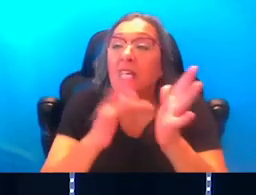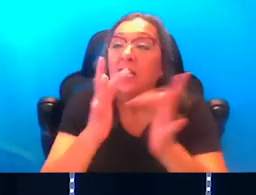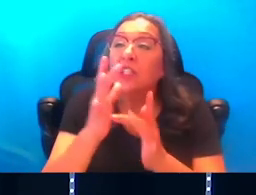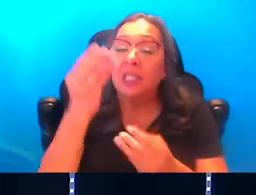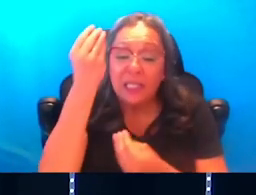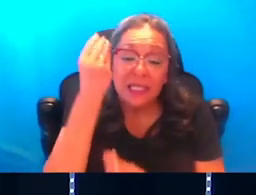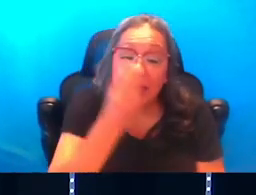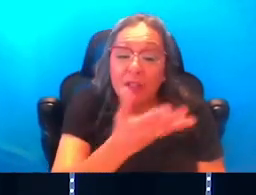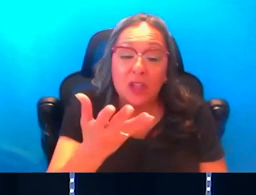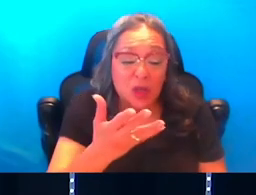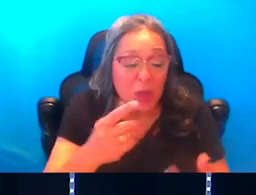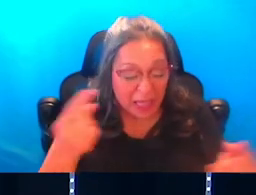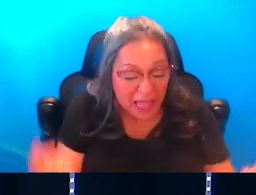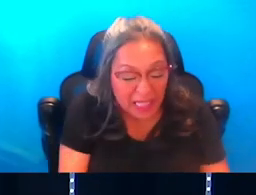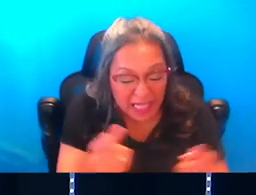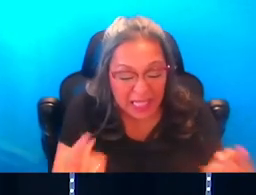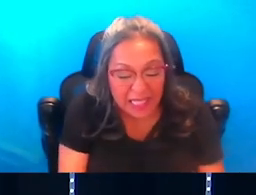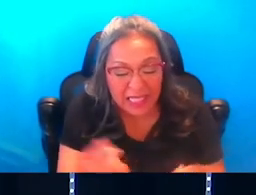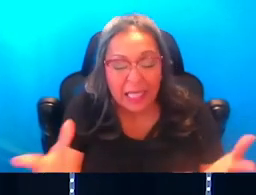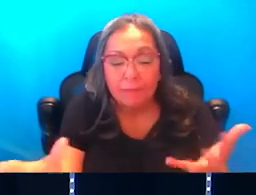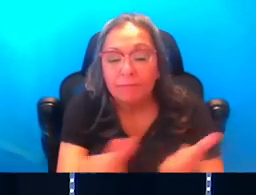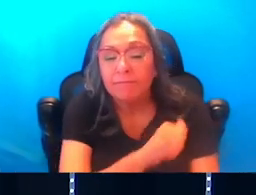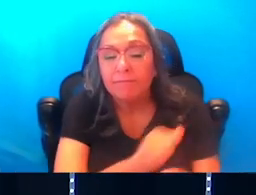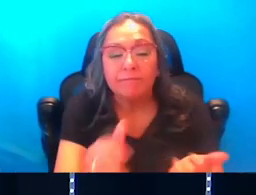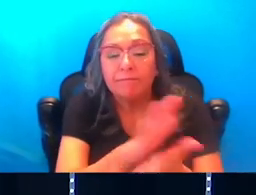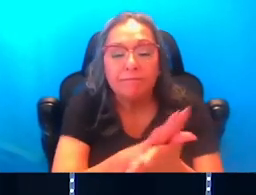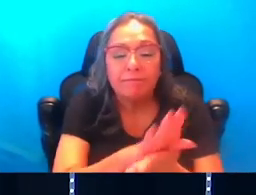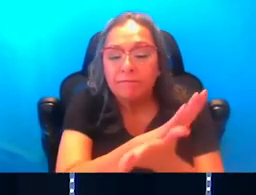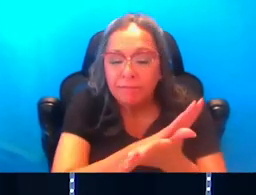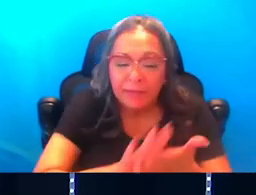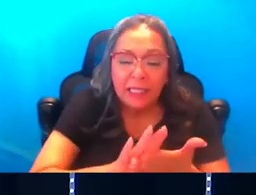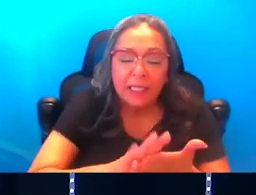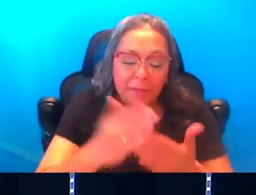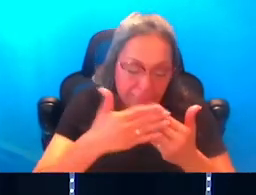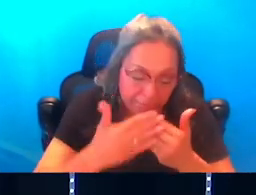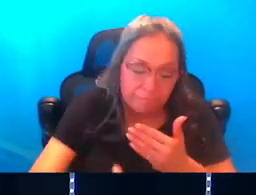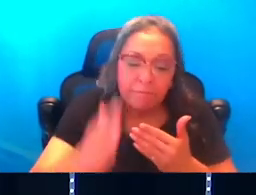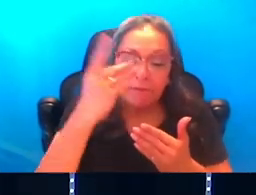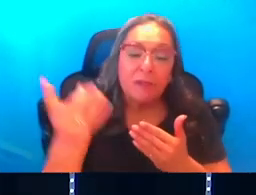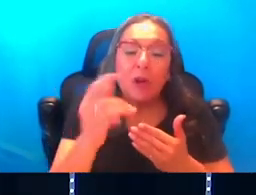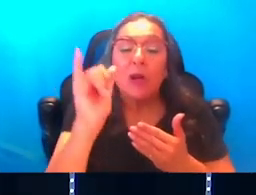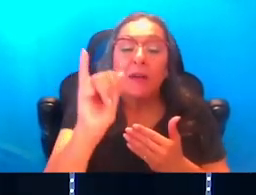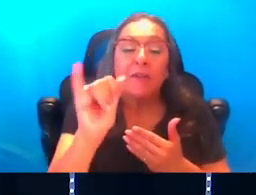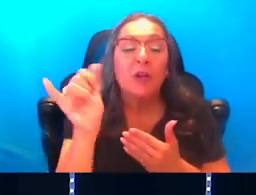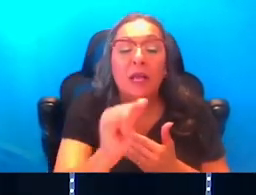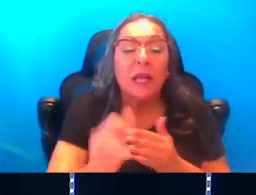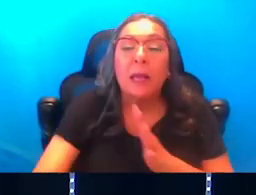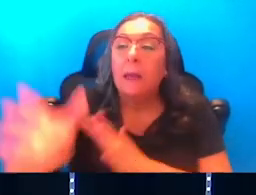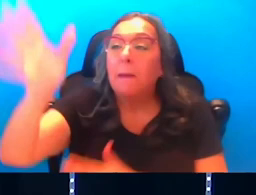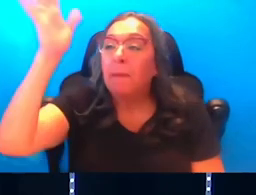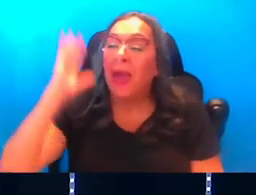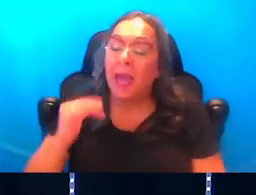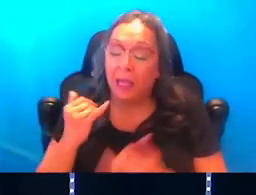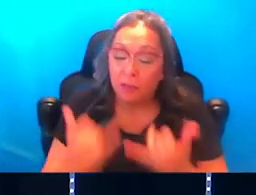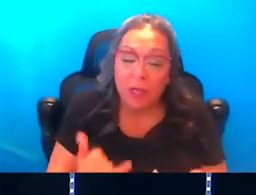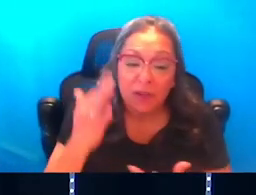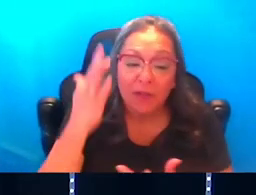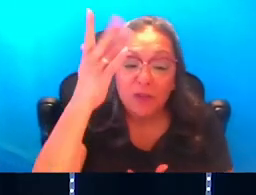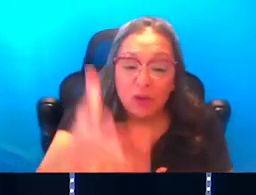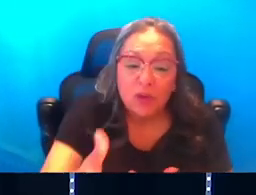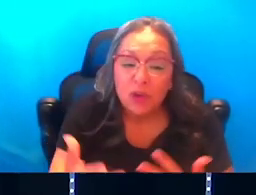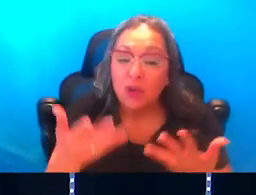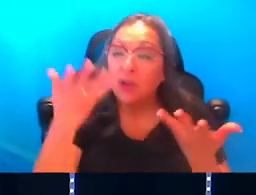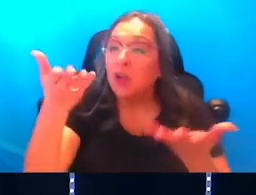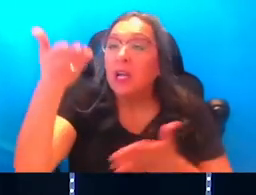all that sin, it's wiped out and you're clean forever. Like the past, the present, the future, I got